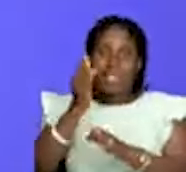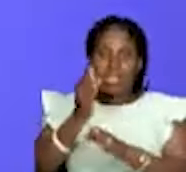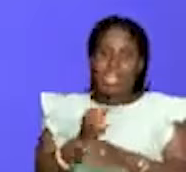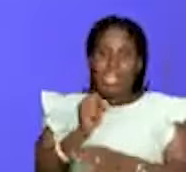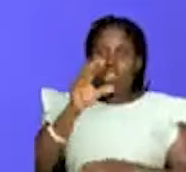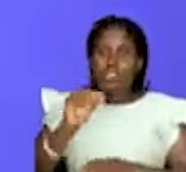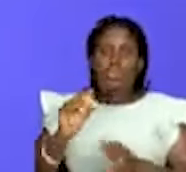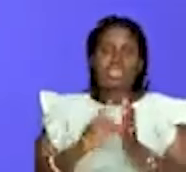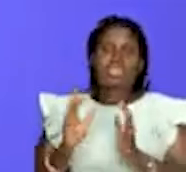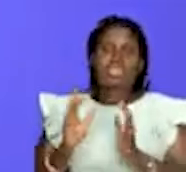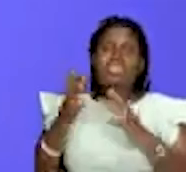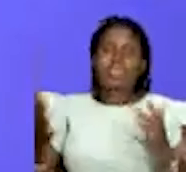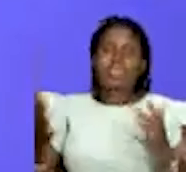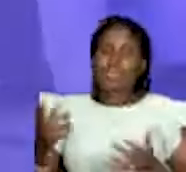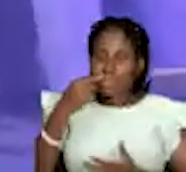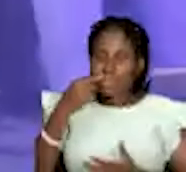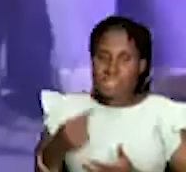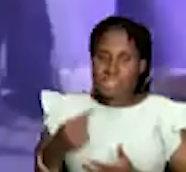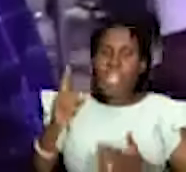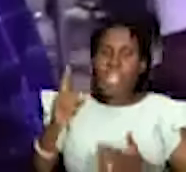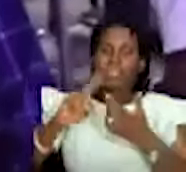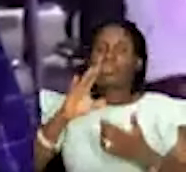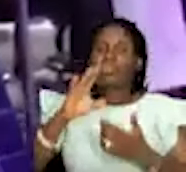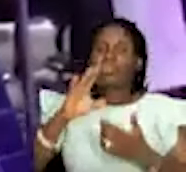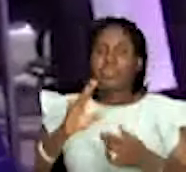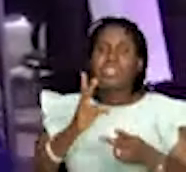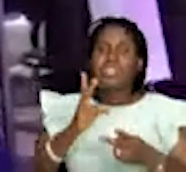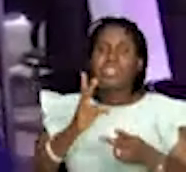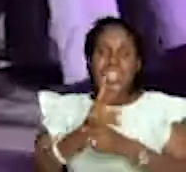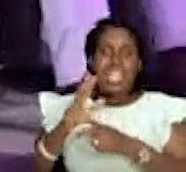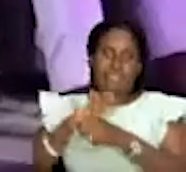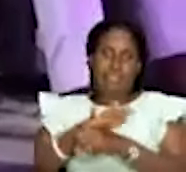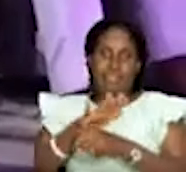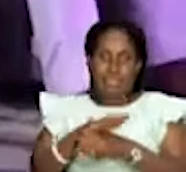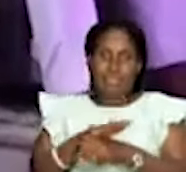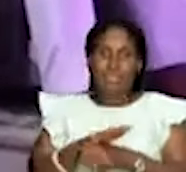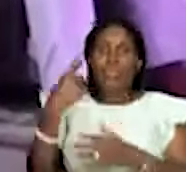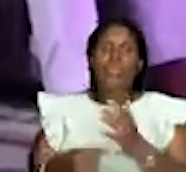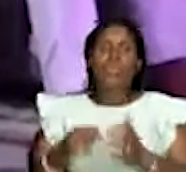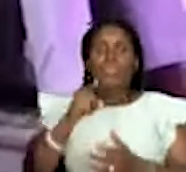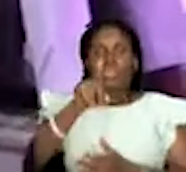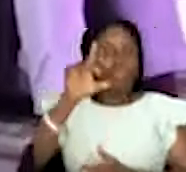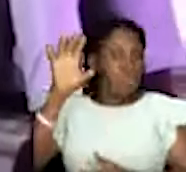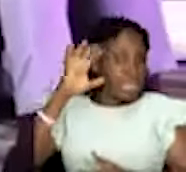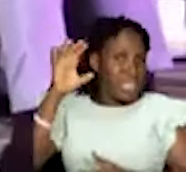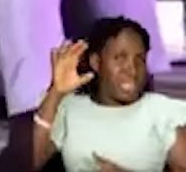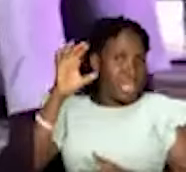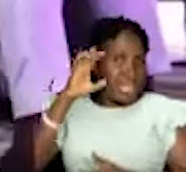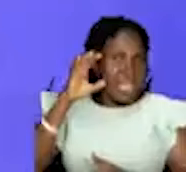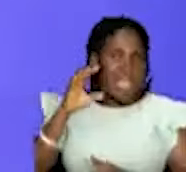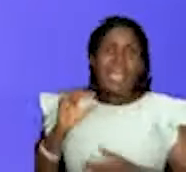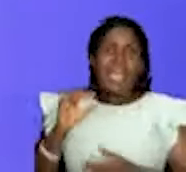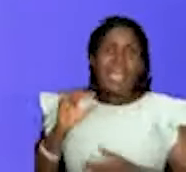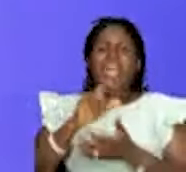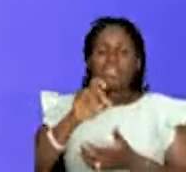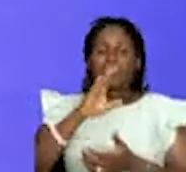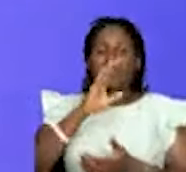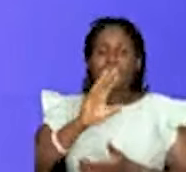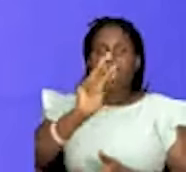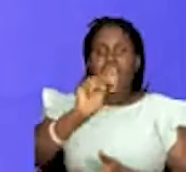says to be careful what you hear. That should be Mark chapter